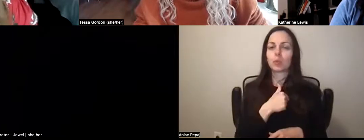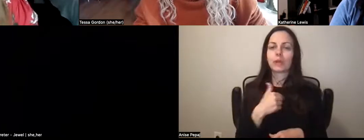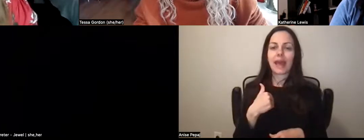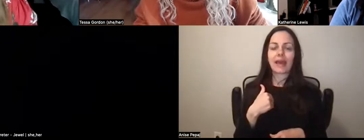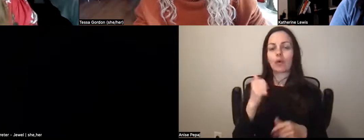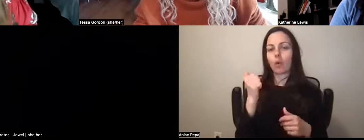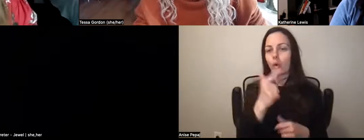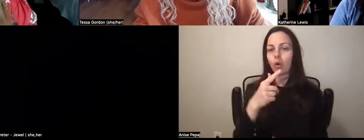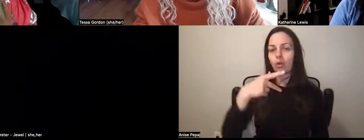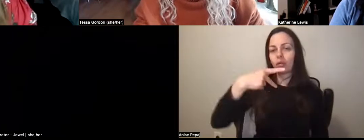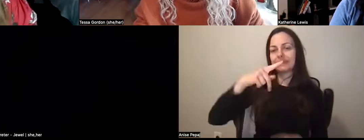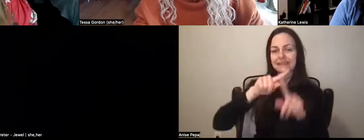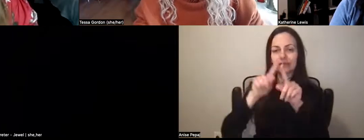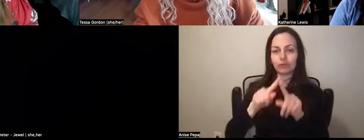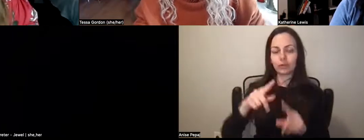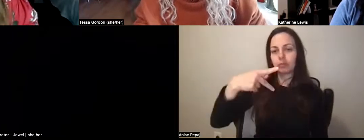we cannot consent.